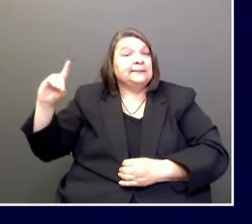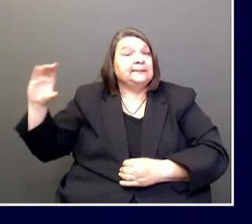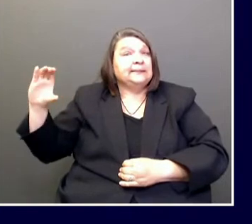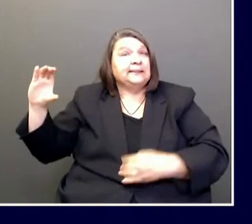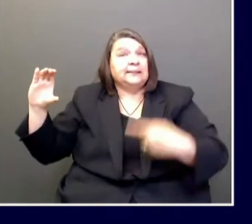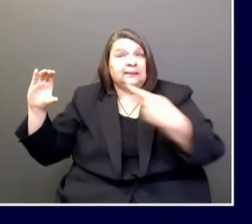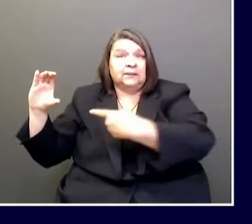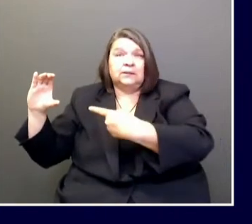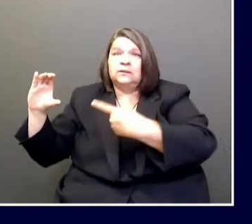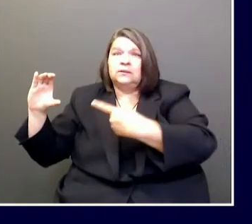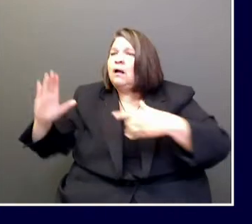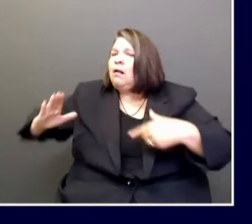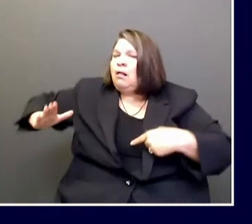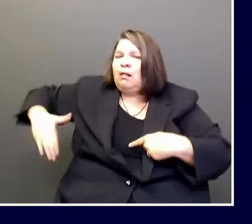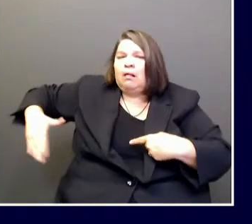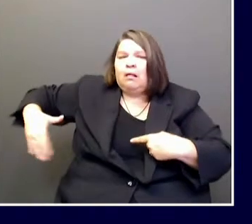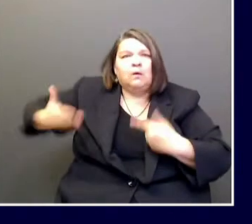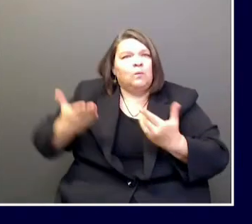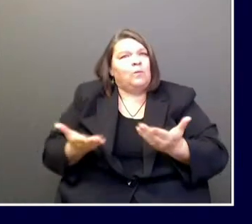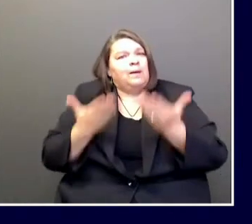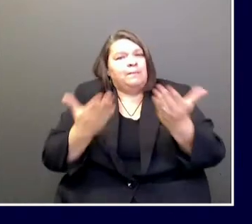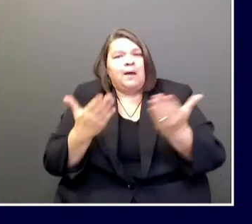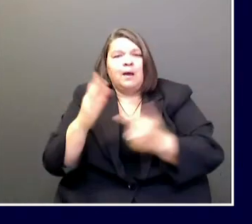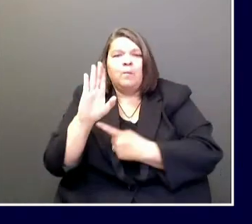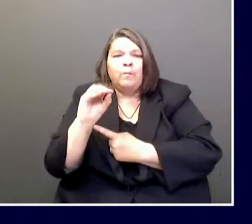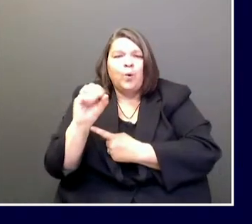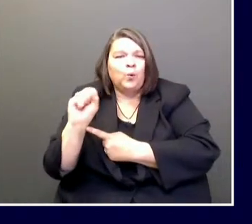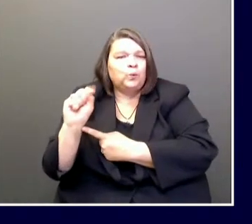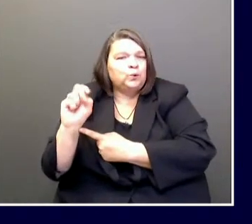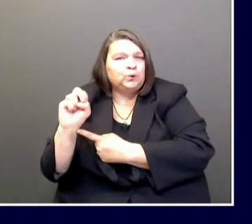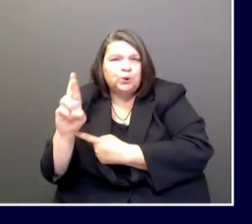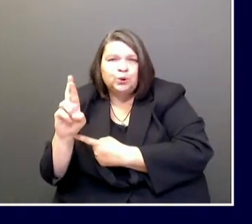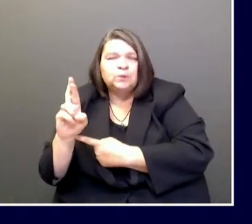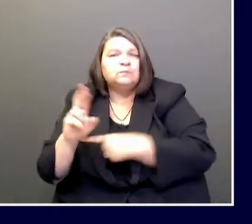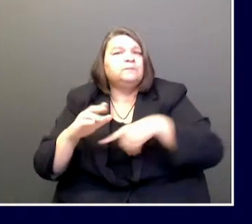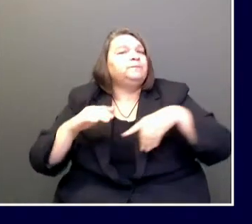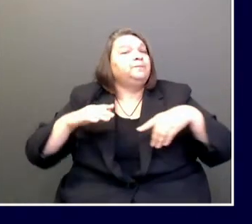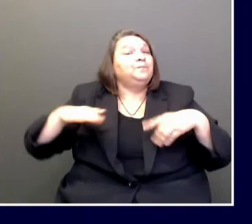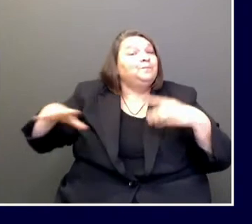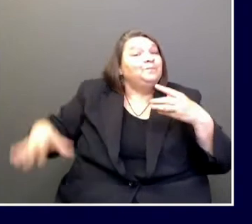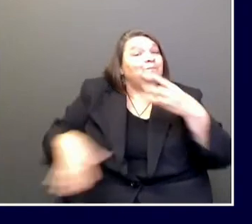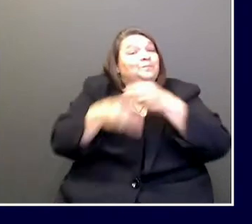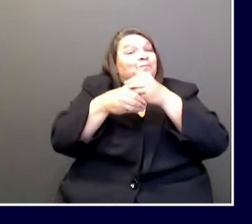whatever vaccine they got so far, because of the continued effectiveness of